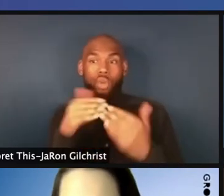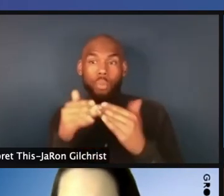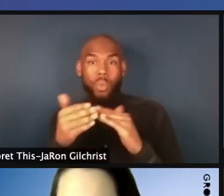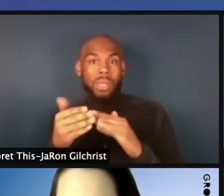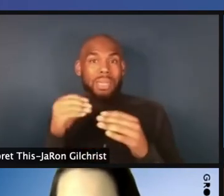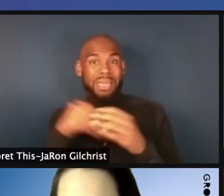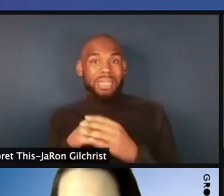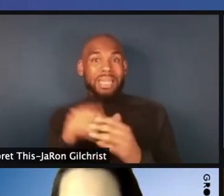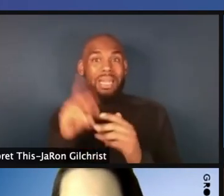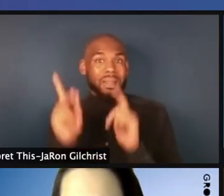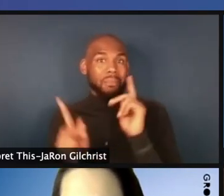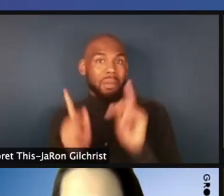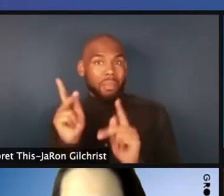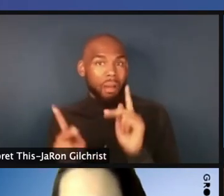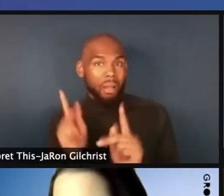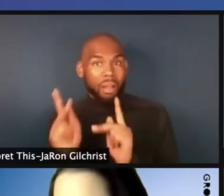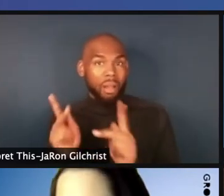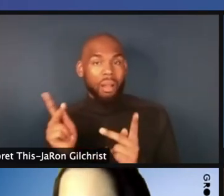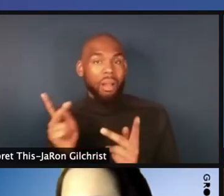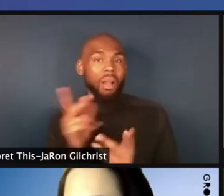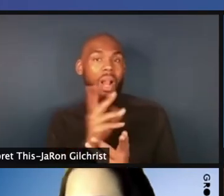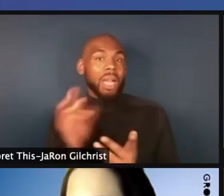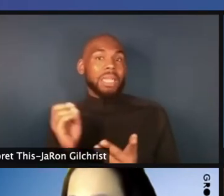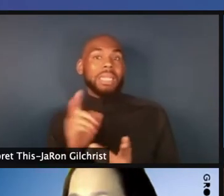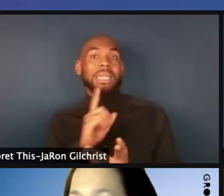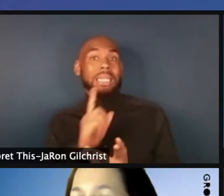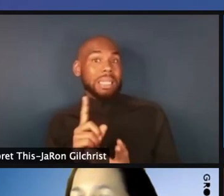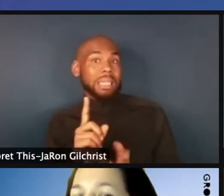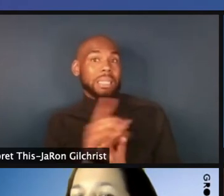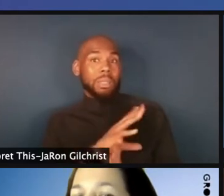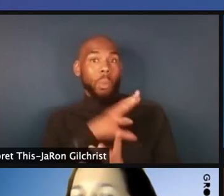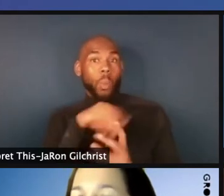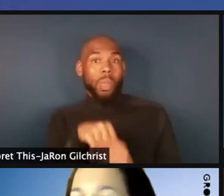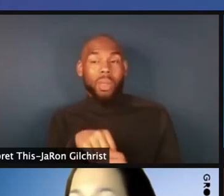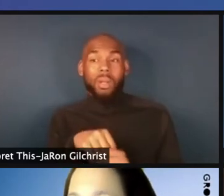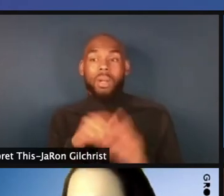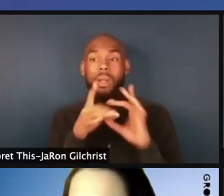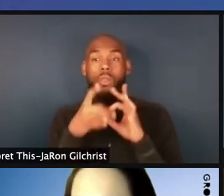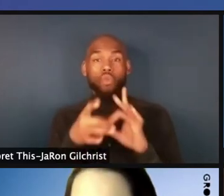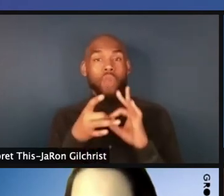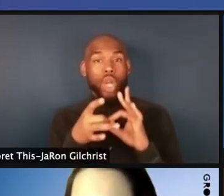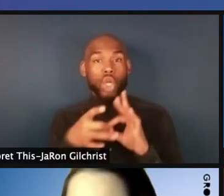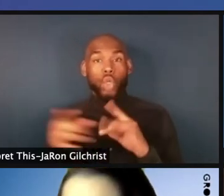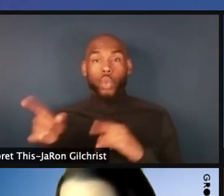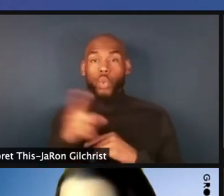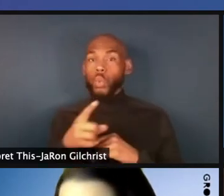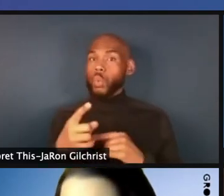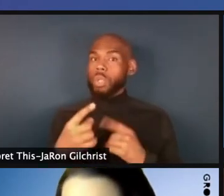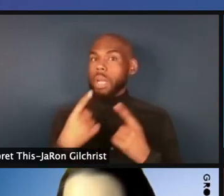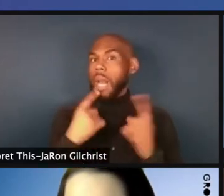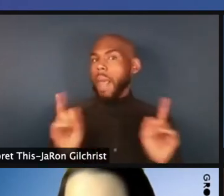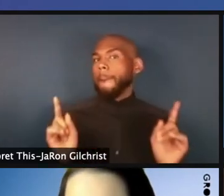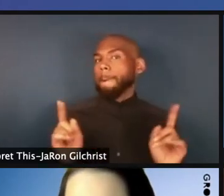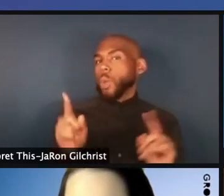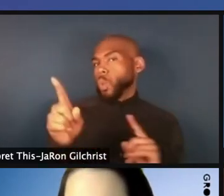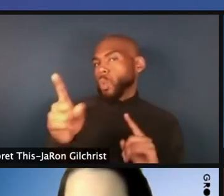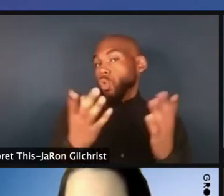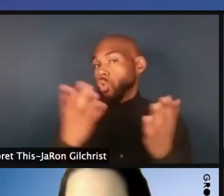people, and it is within the relations you claim to serve. And